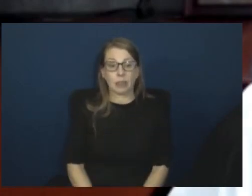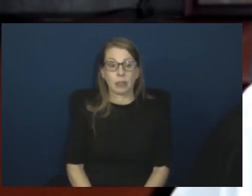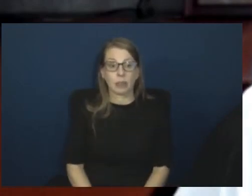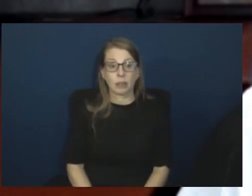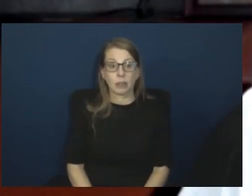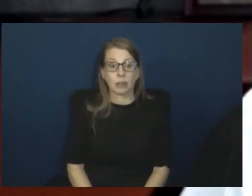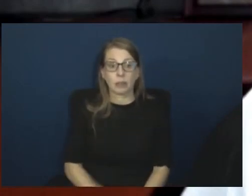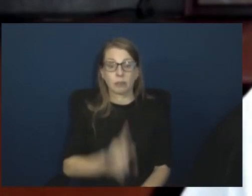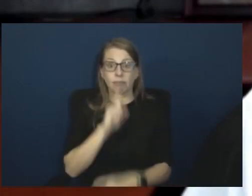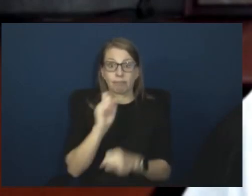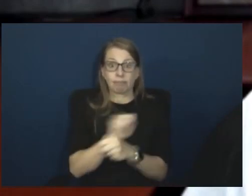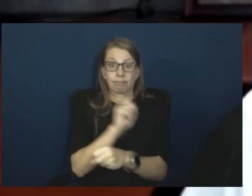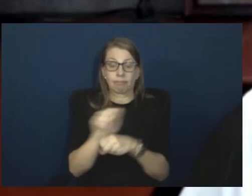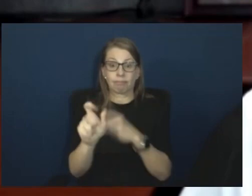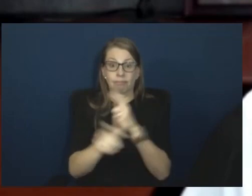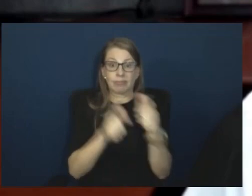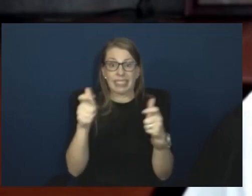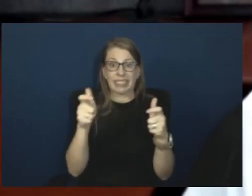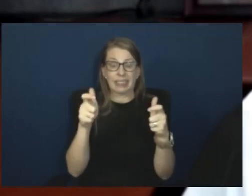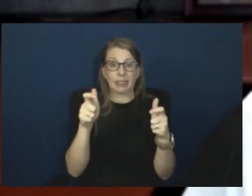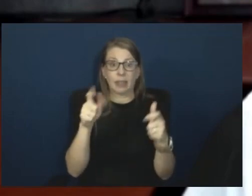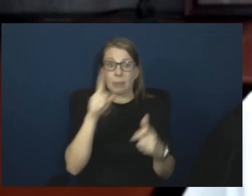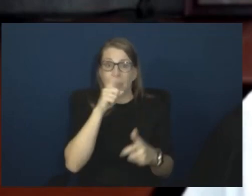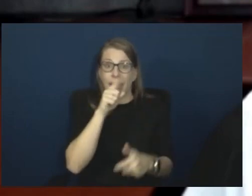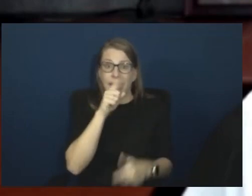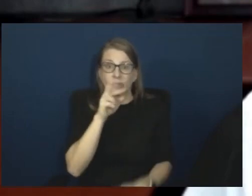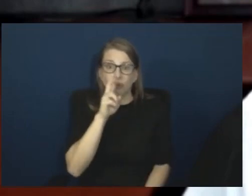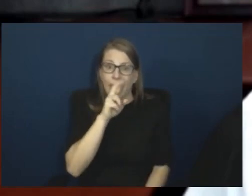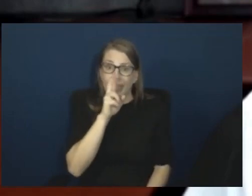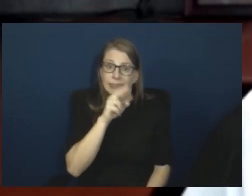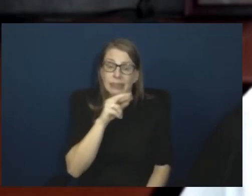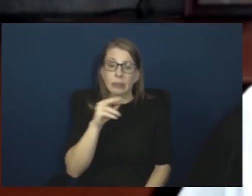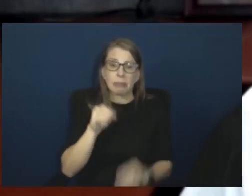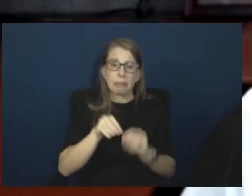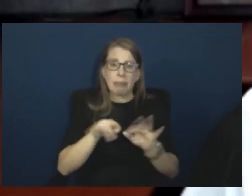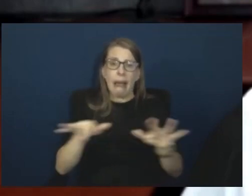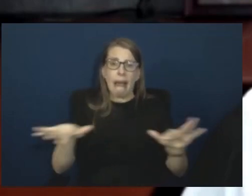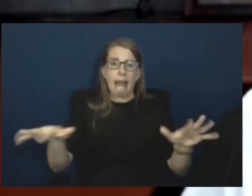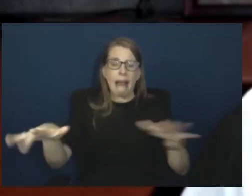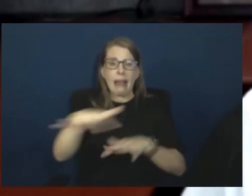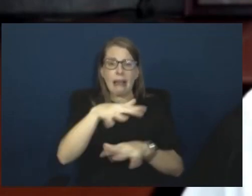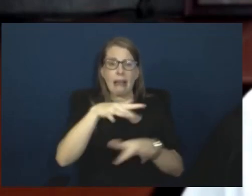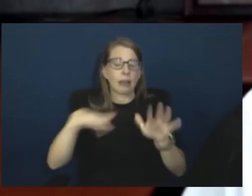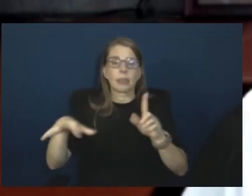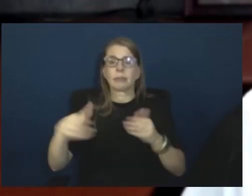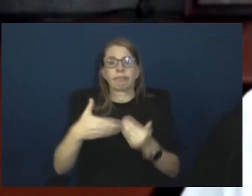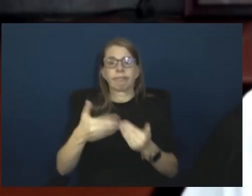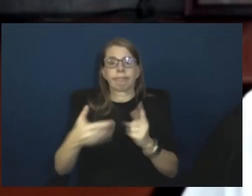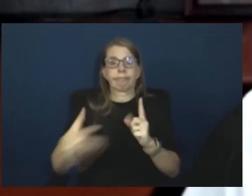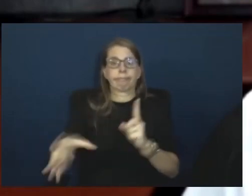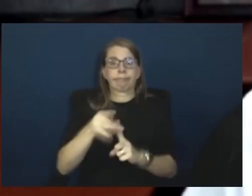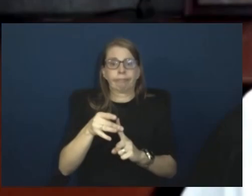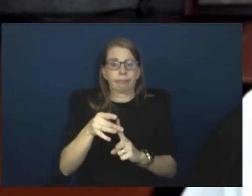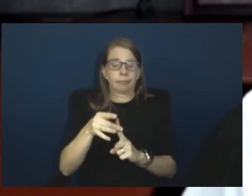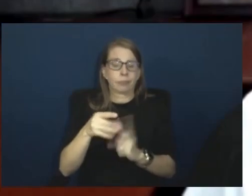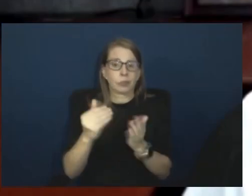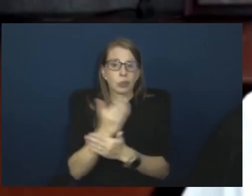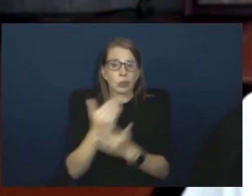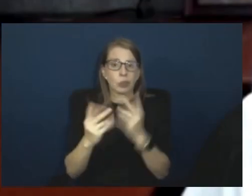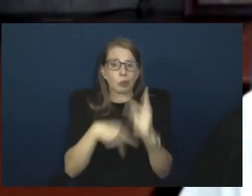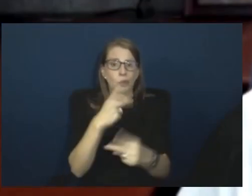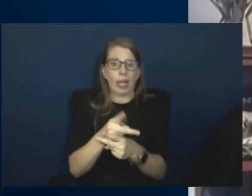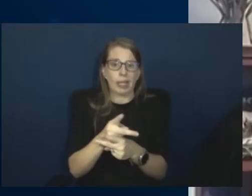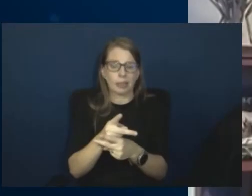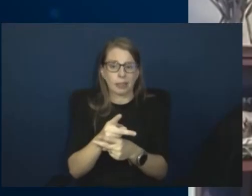actually huge, and it's everywhere. Mice and rats are susceptible with the new strains of